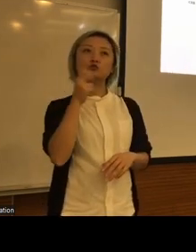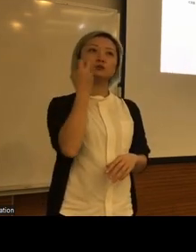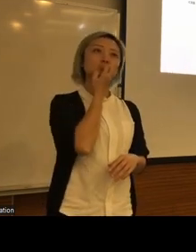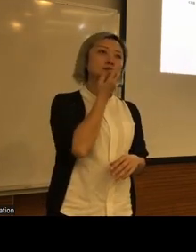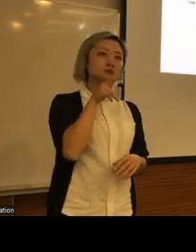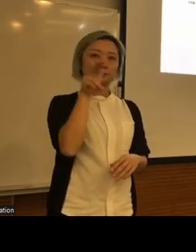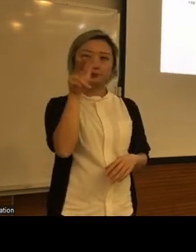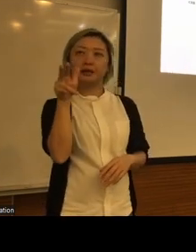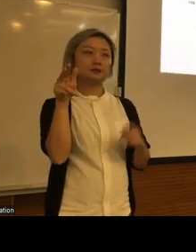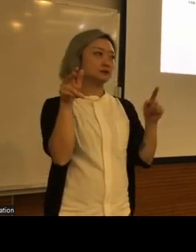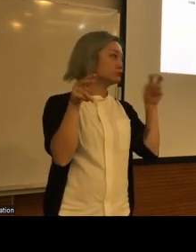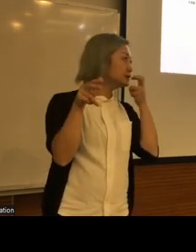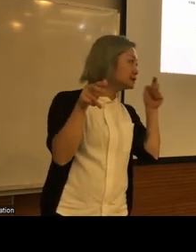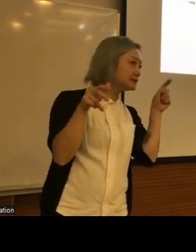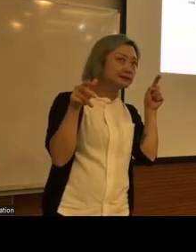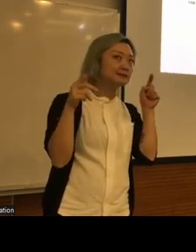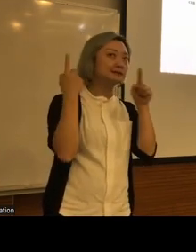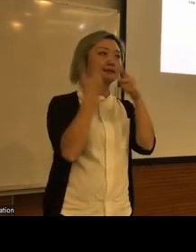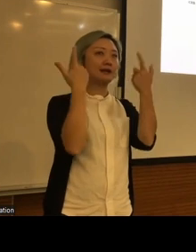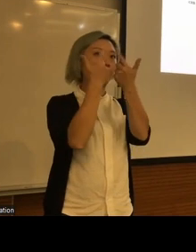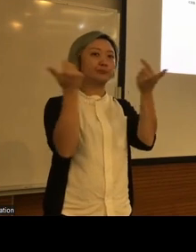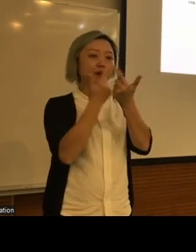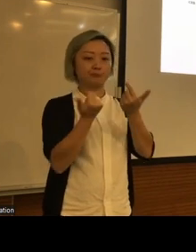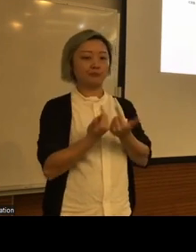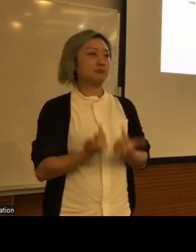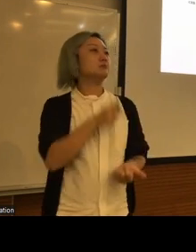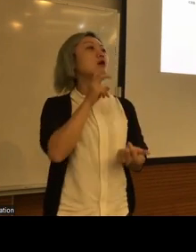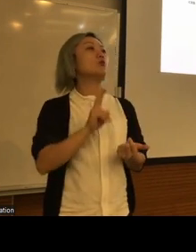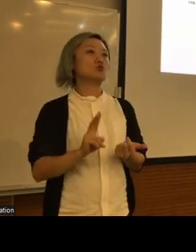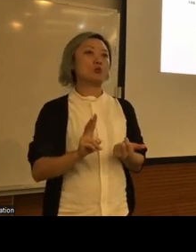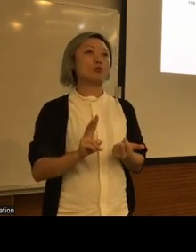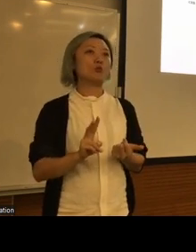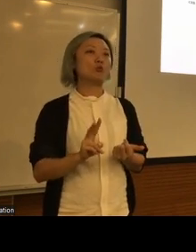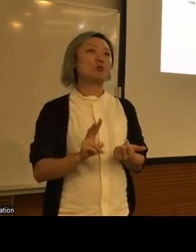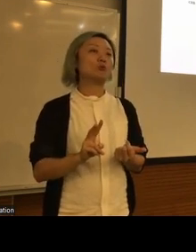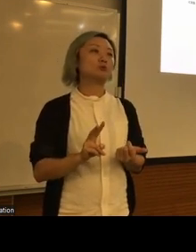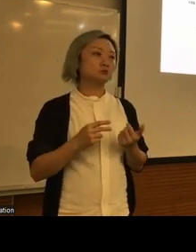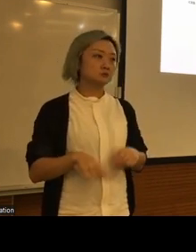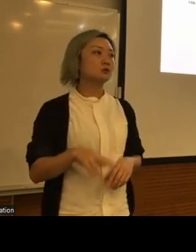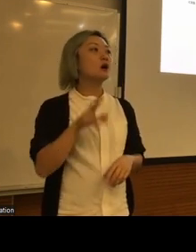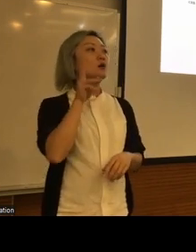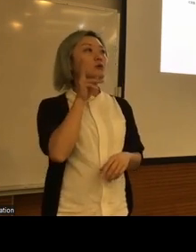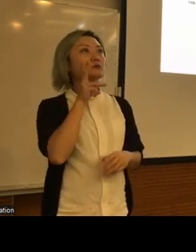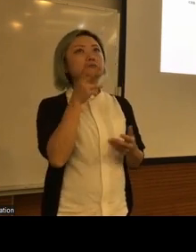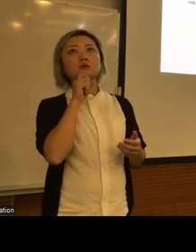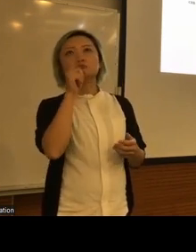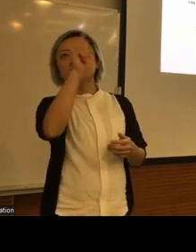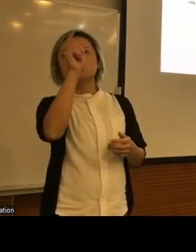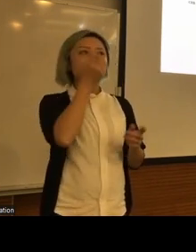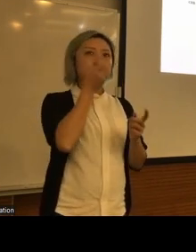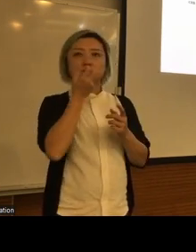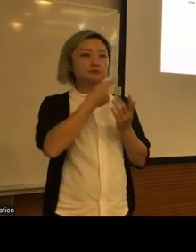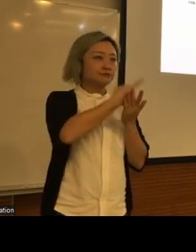mapped in a gravitational model. And if we have worked often enough in a particular pair of languages,